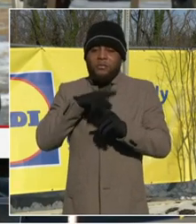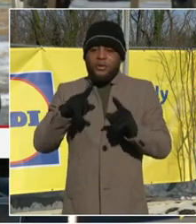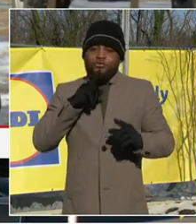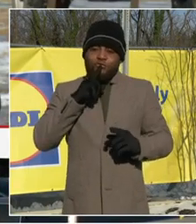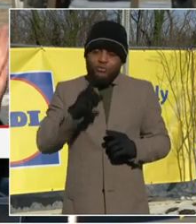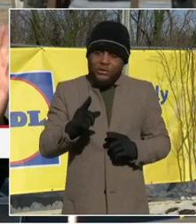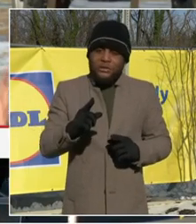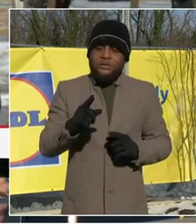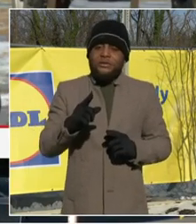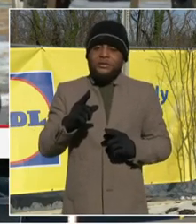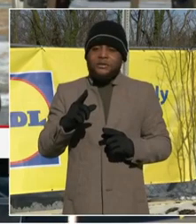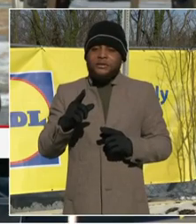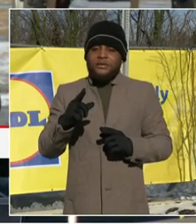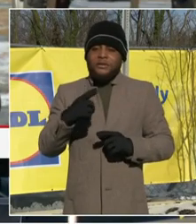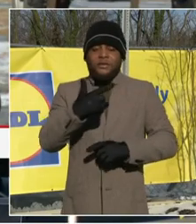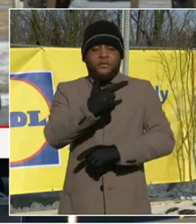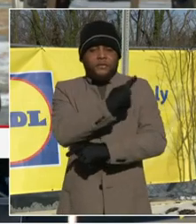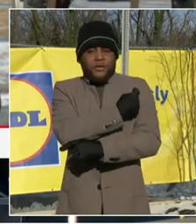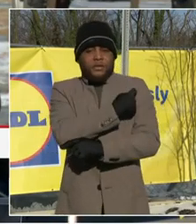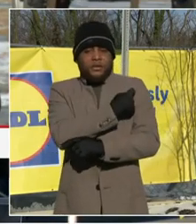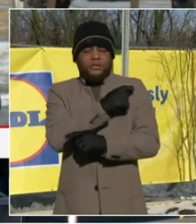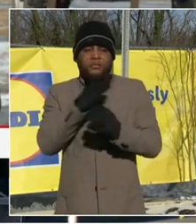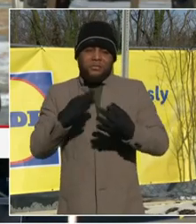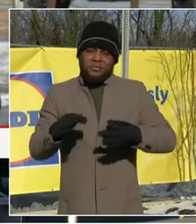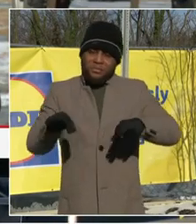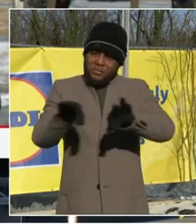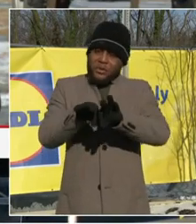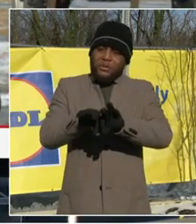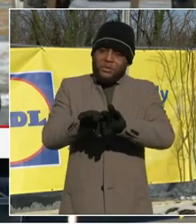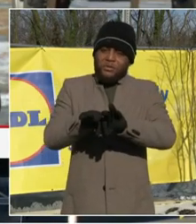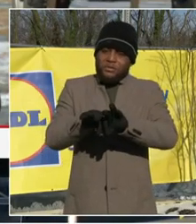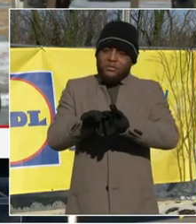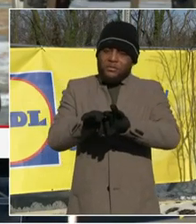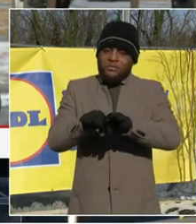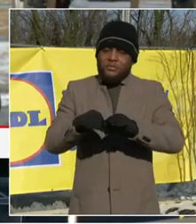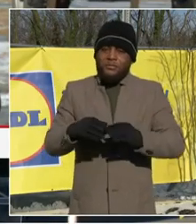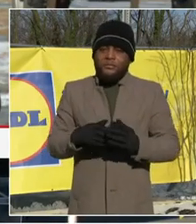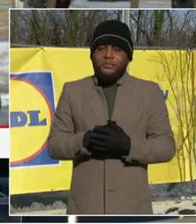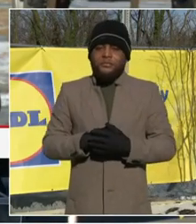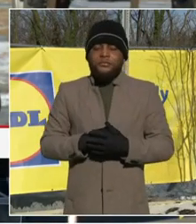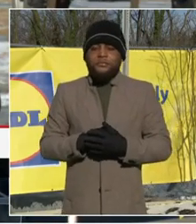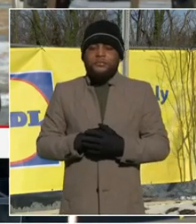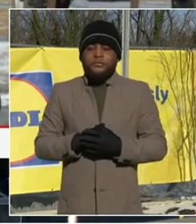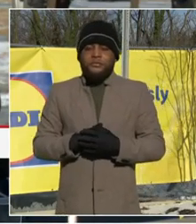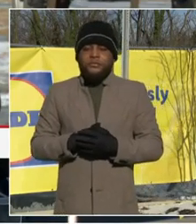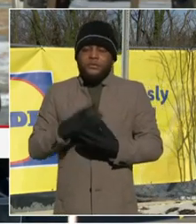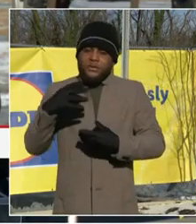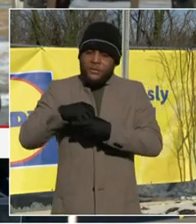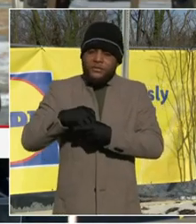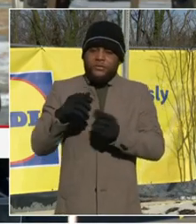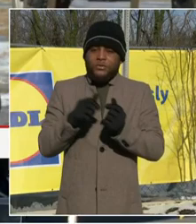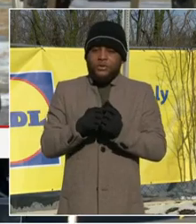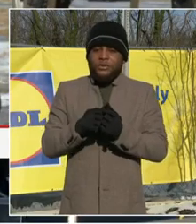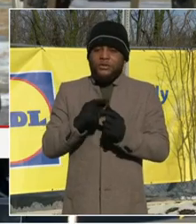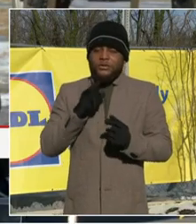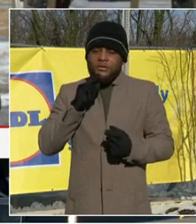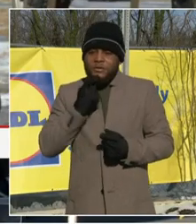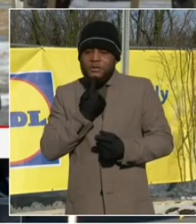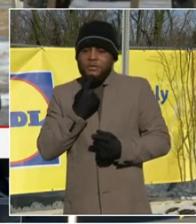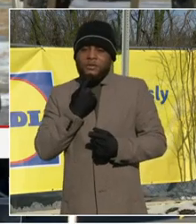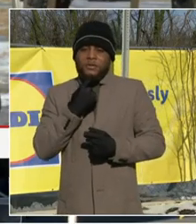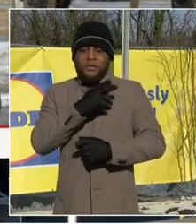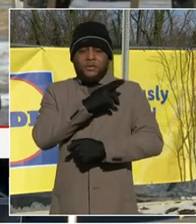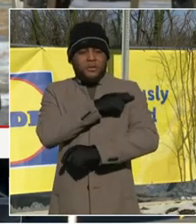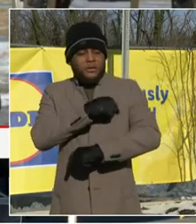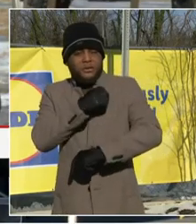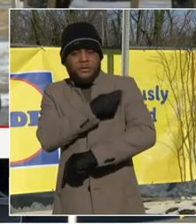all the difference in transmission, but also in our experience with serious illness, hospitalization, and